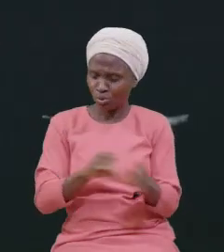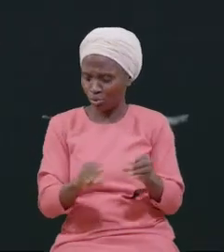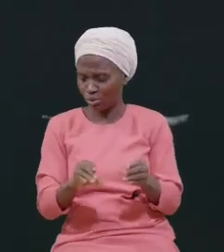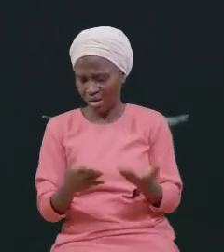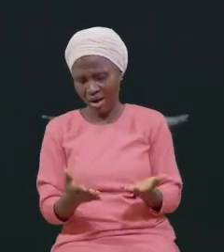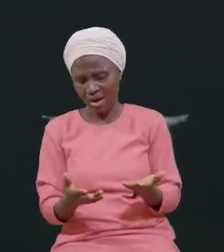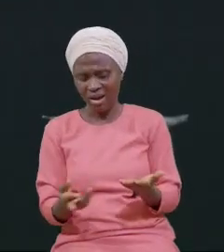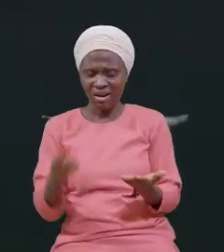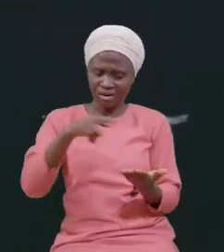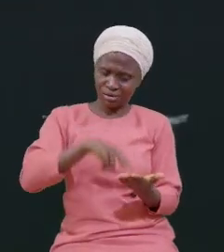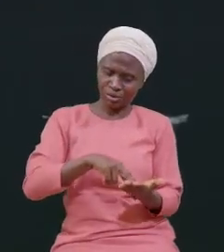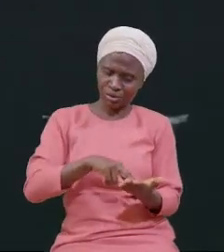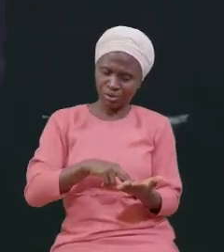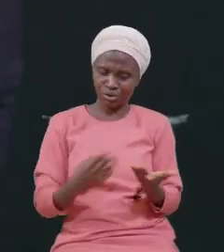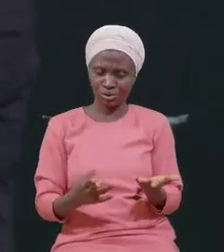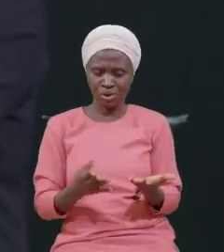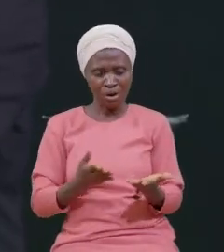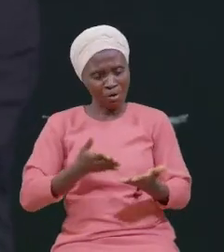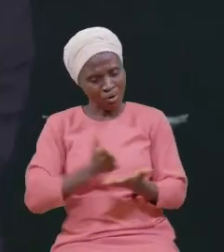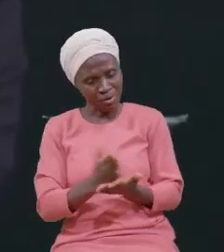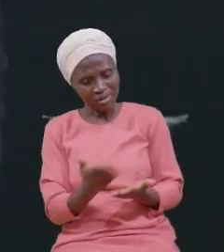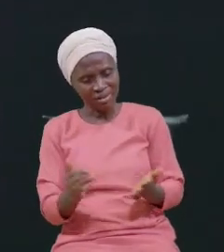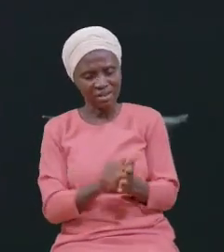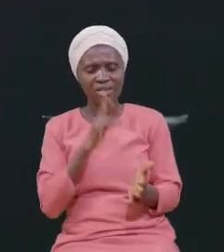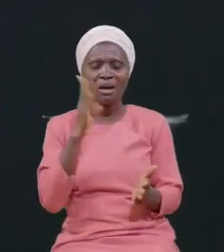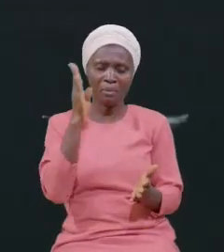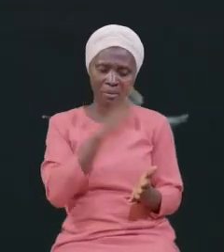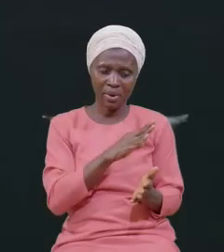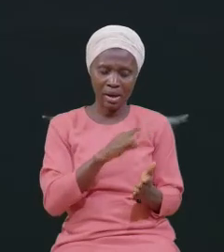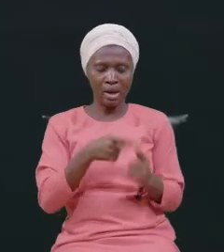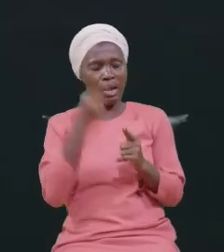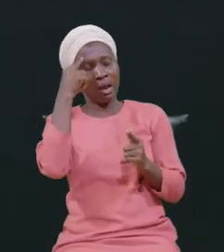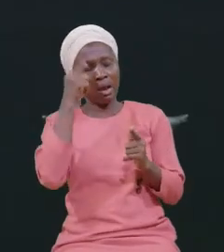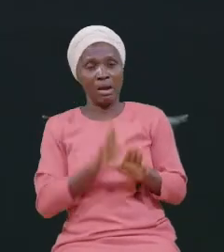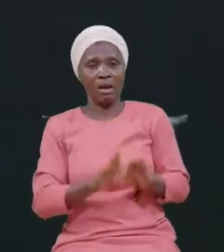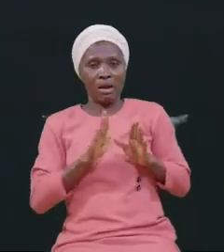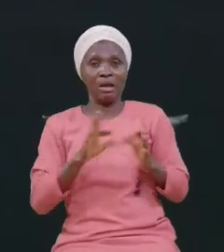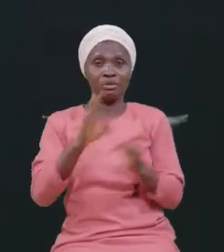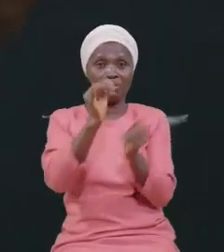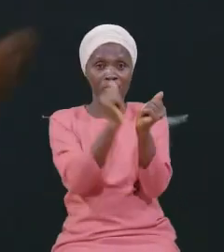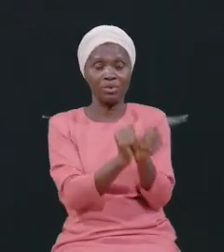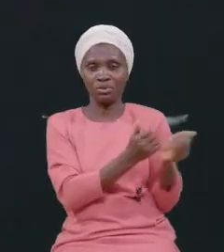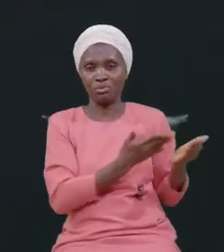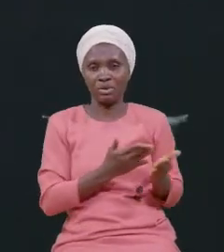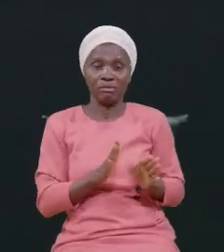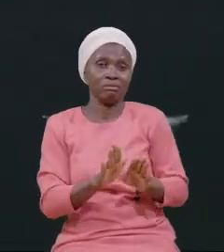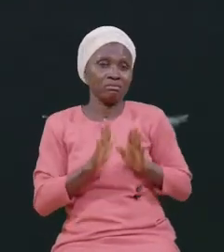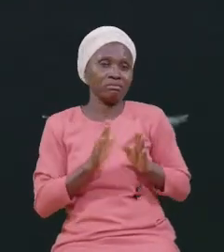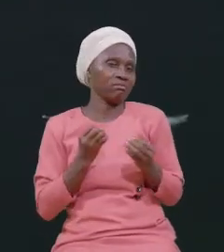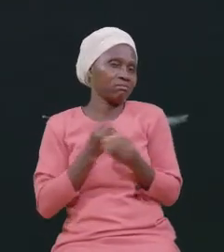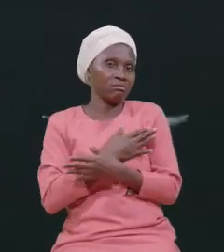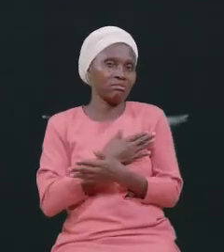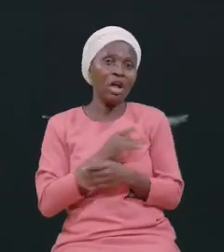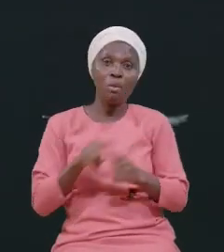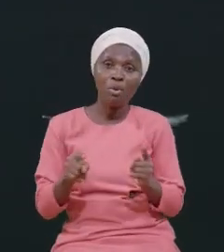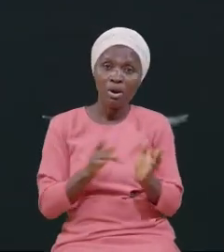the right direction in life, the spirit of bondage will bring fear. But it says, we have not received